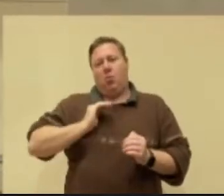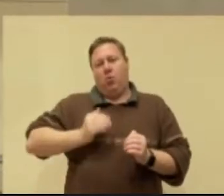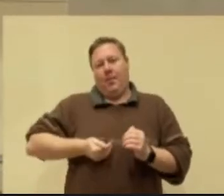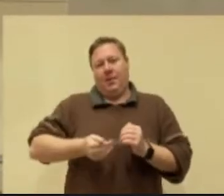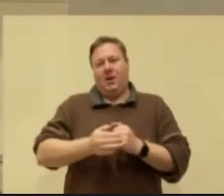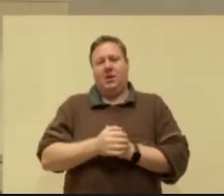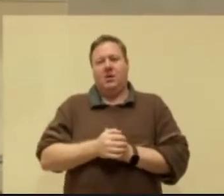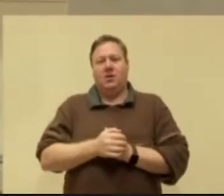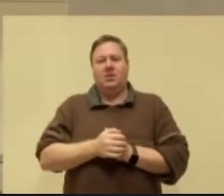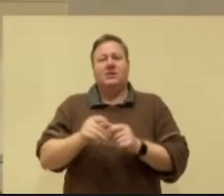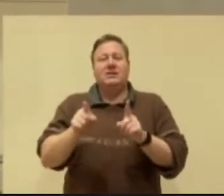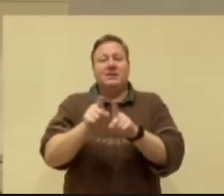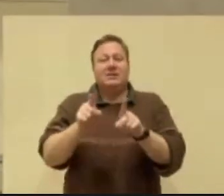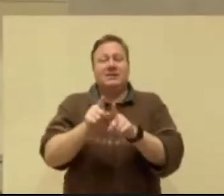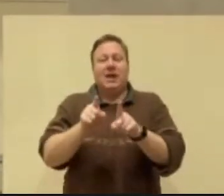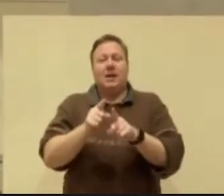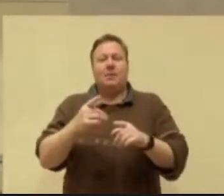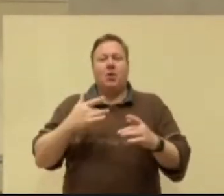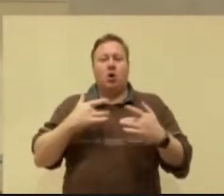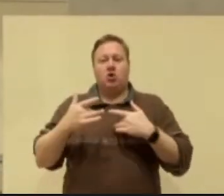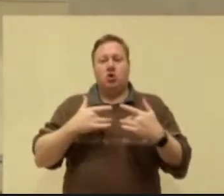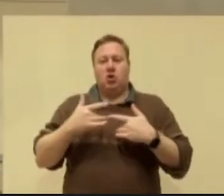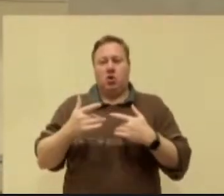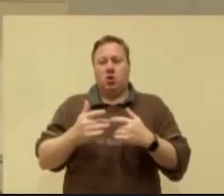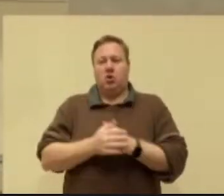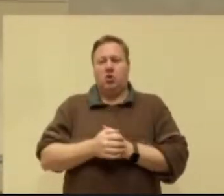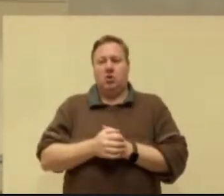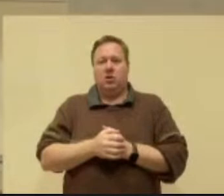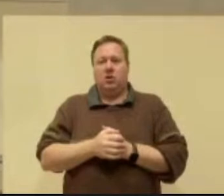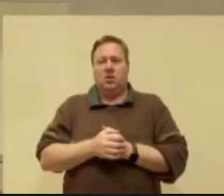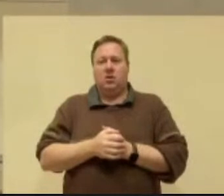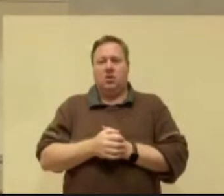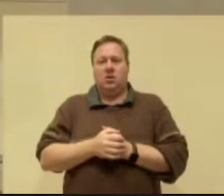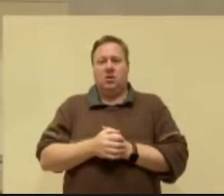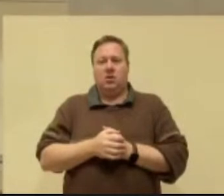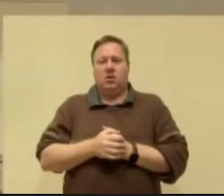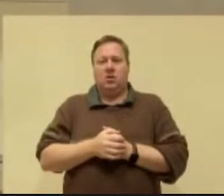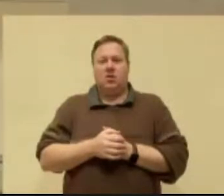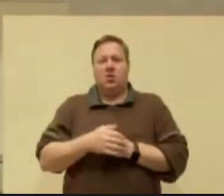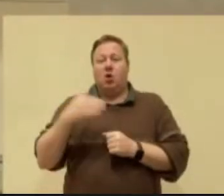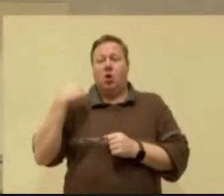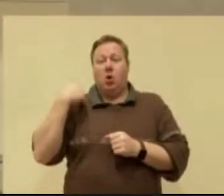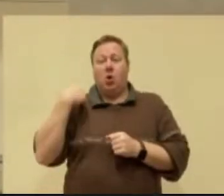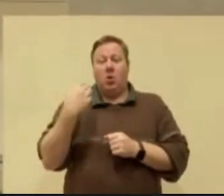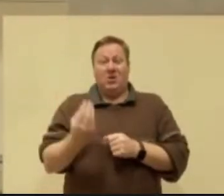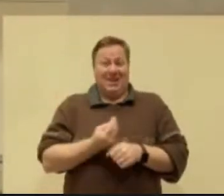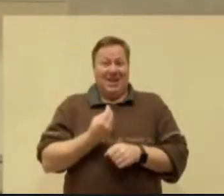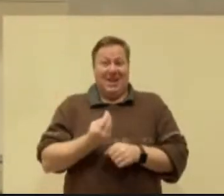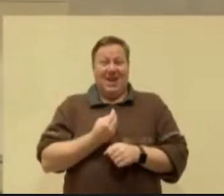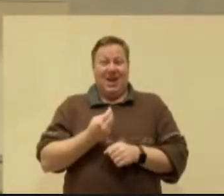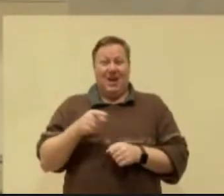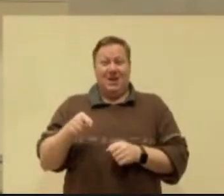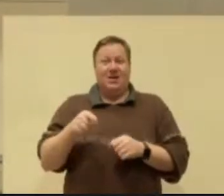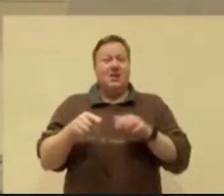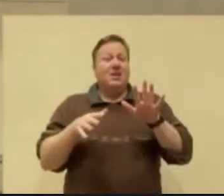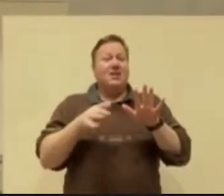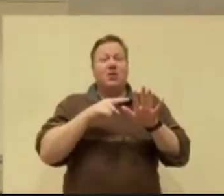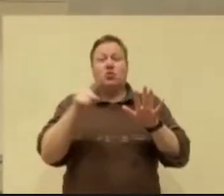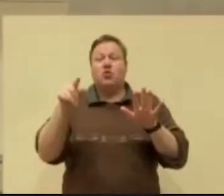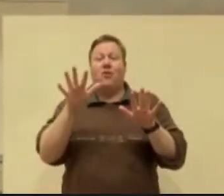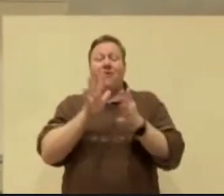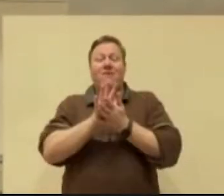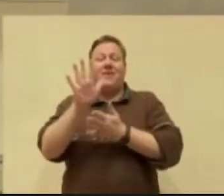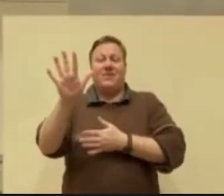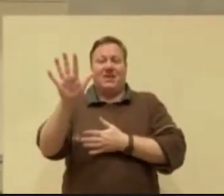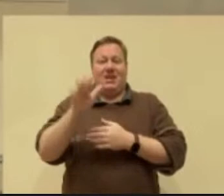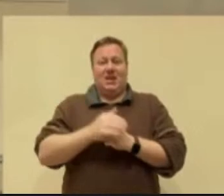of concern in the reported deliveries is the rising number of adolescent girls girls who are giving birth between 10 and 15.